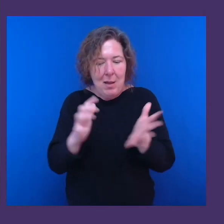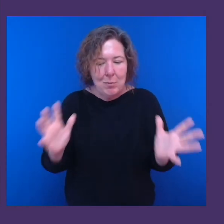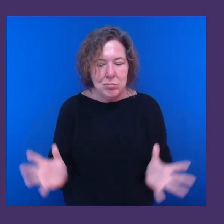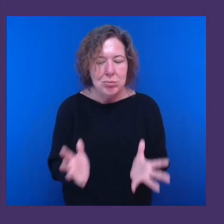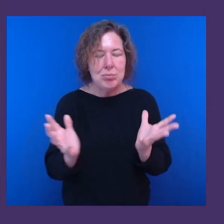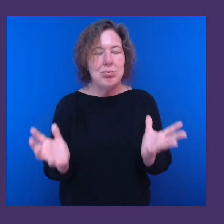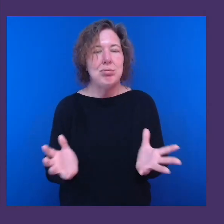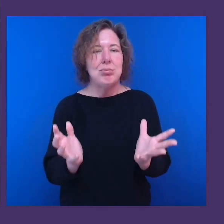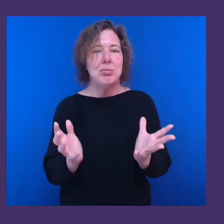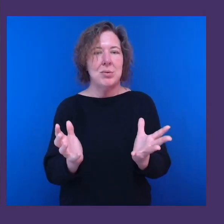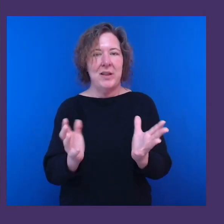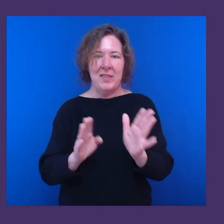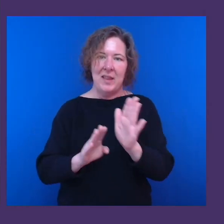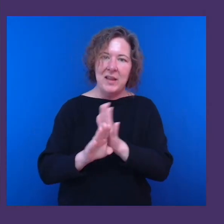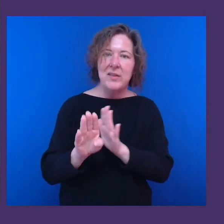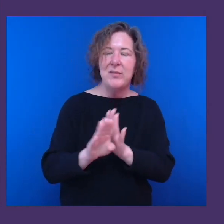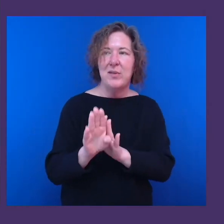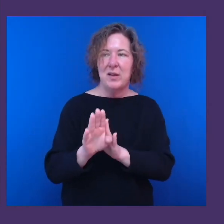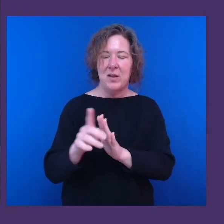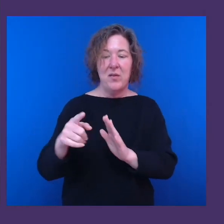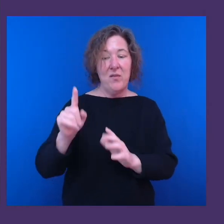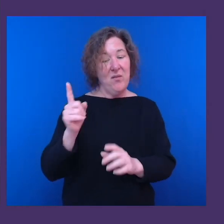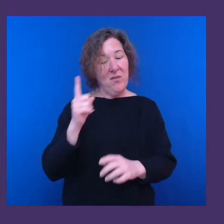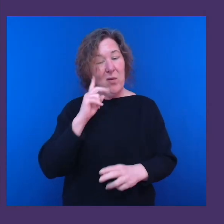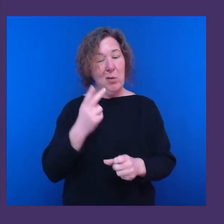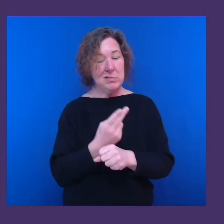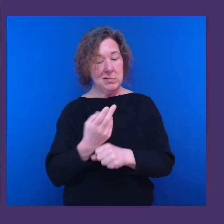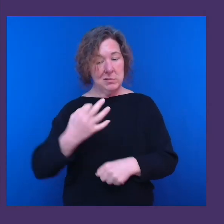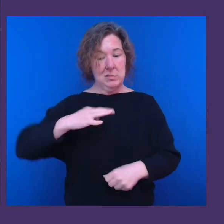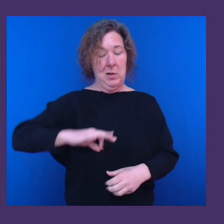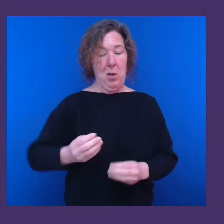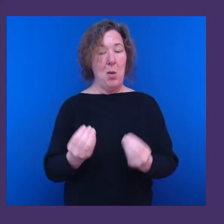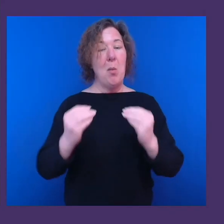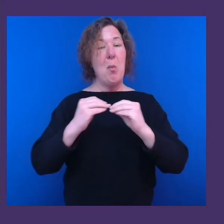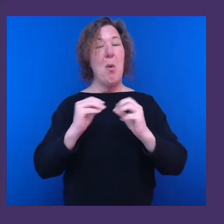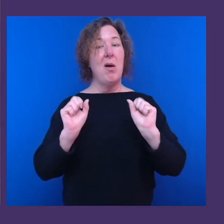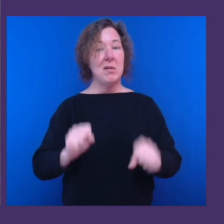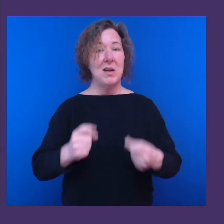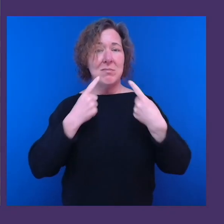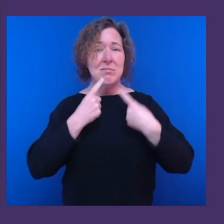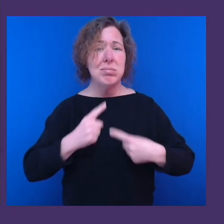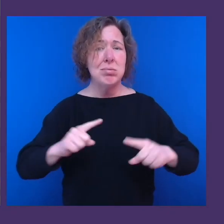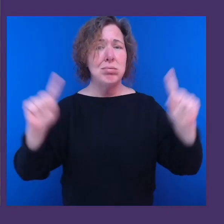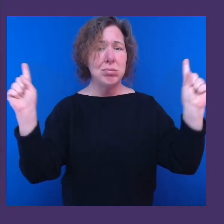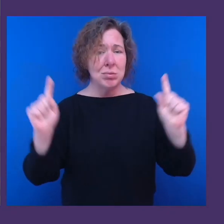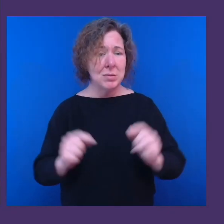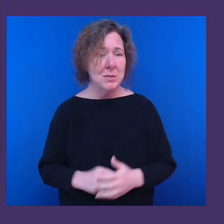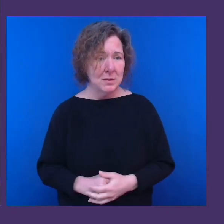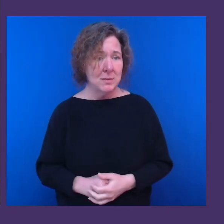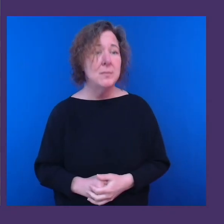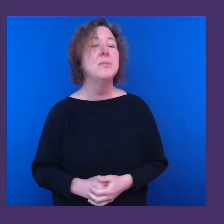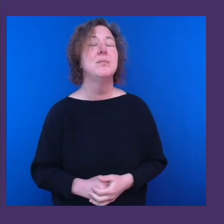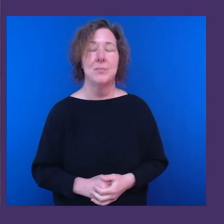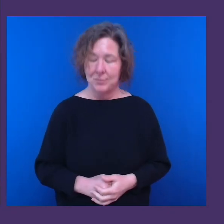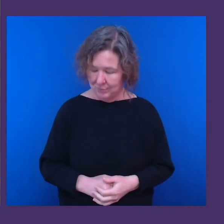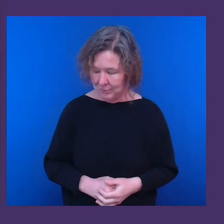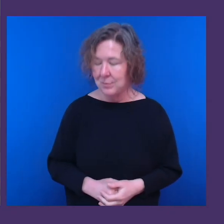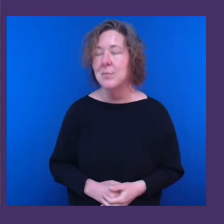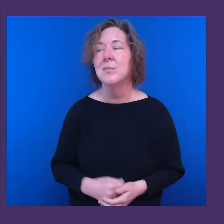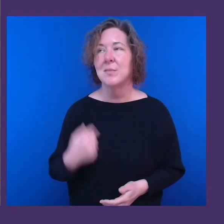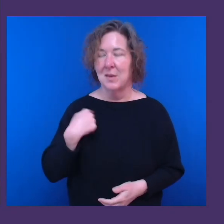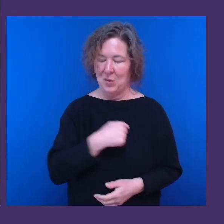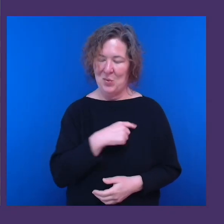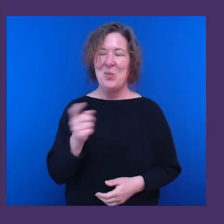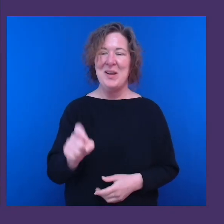the development where usability is more readily achievable. Yeah, we definitely need some co-pilots,